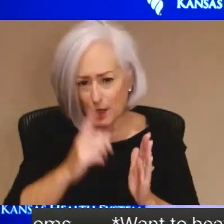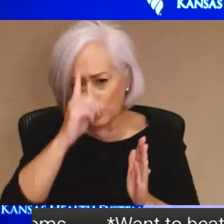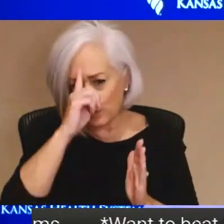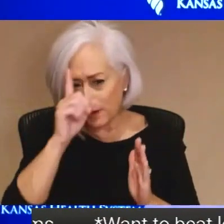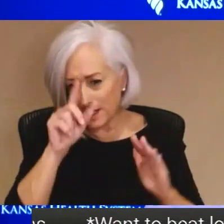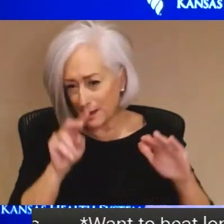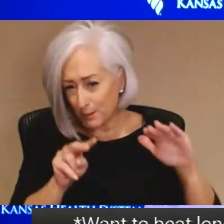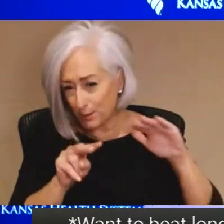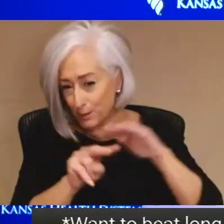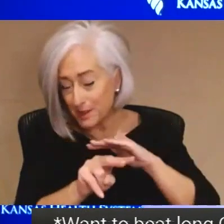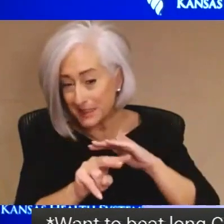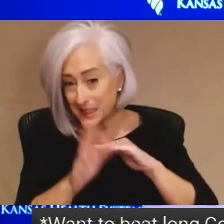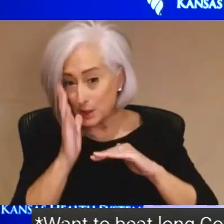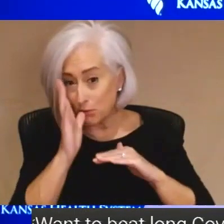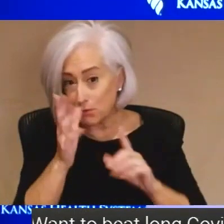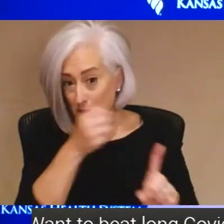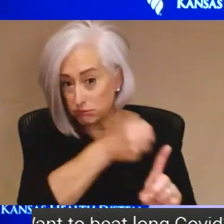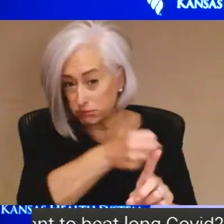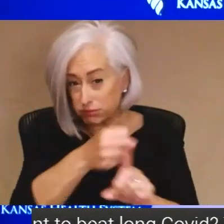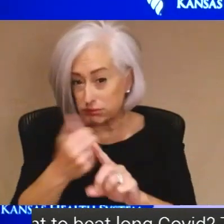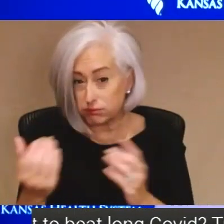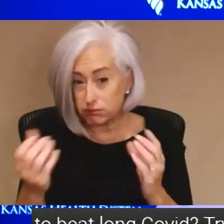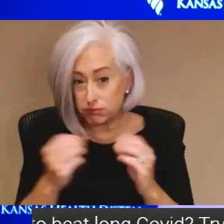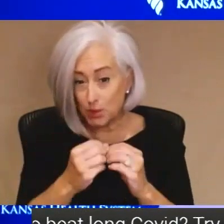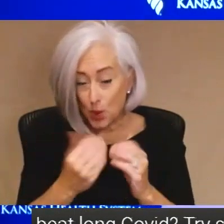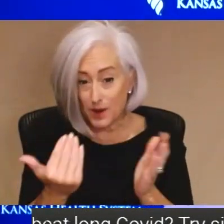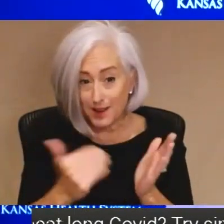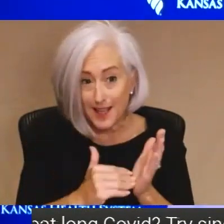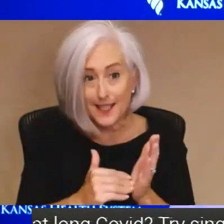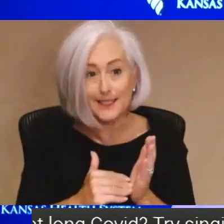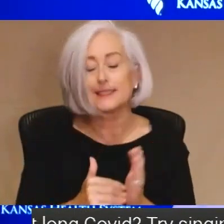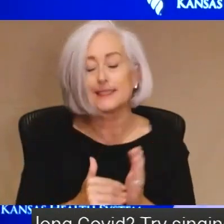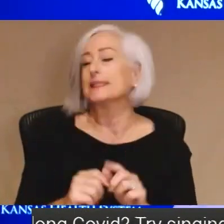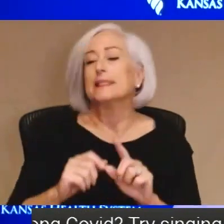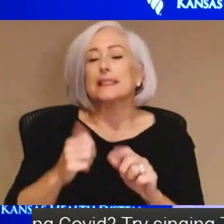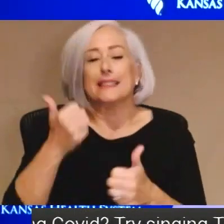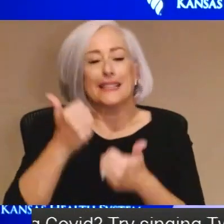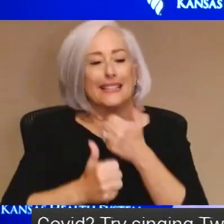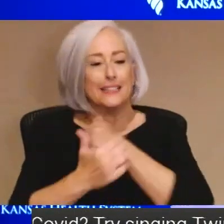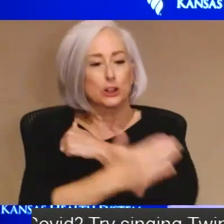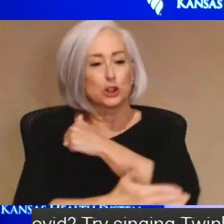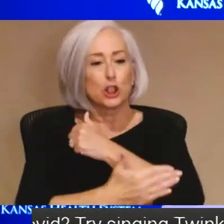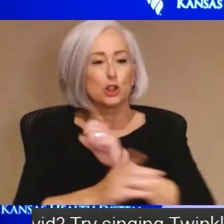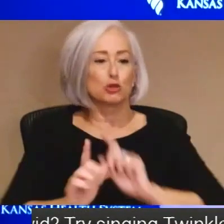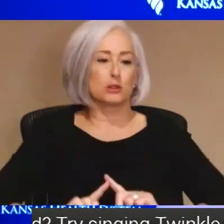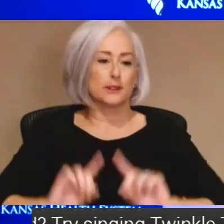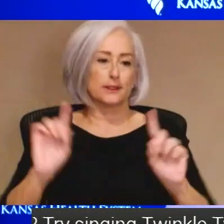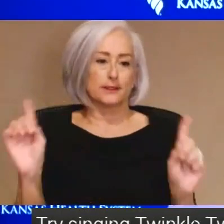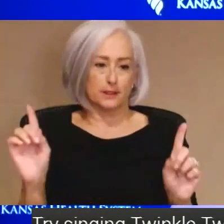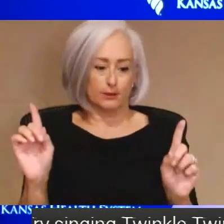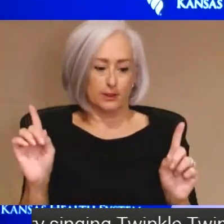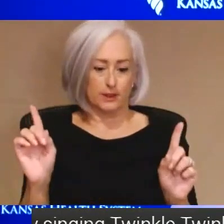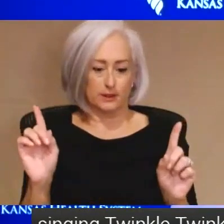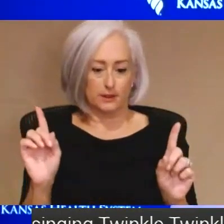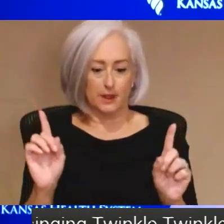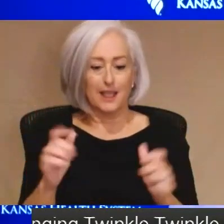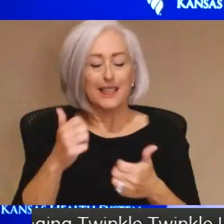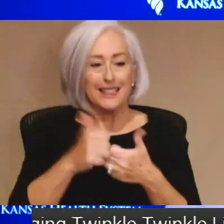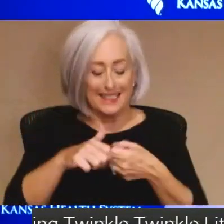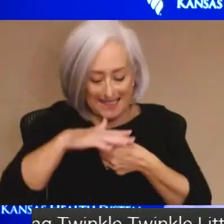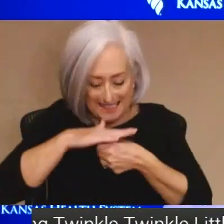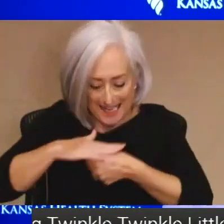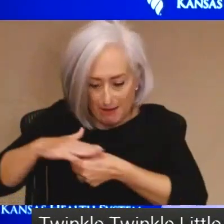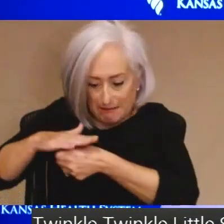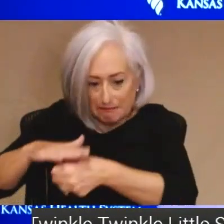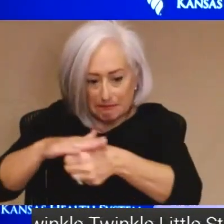different. Different communities within those countries, different populations in any specific area. We know that United